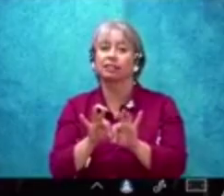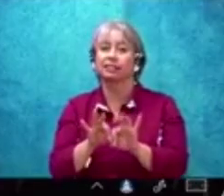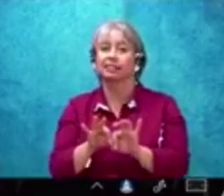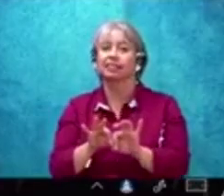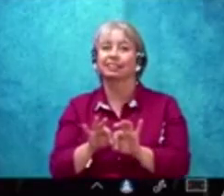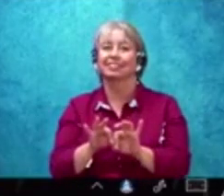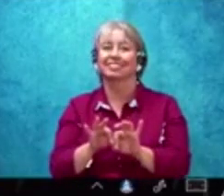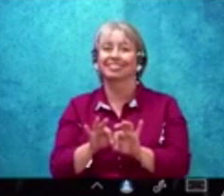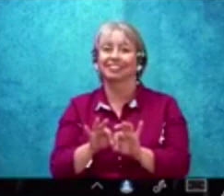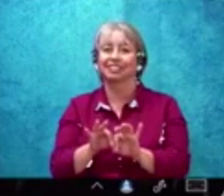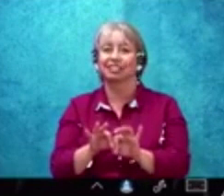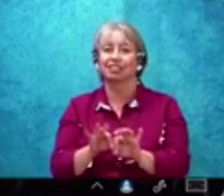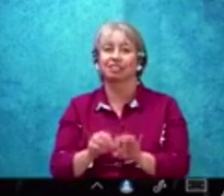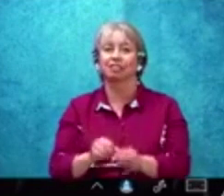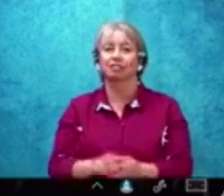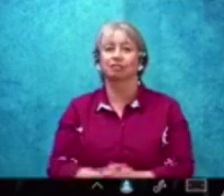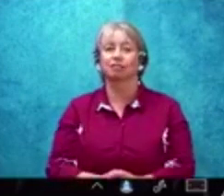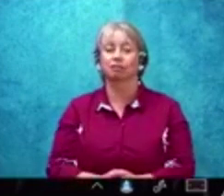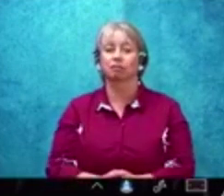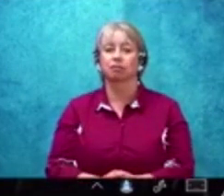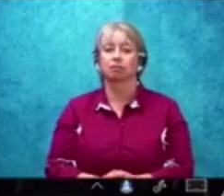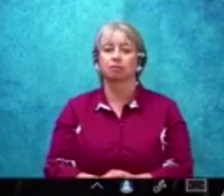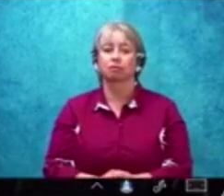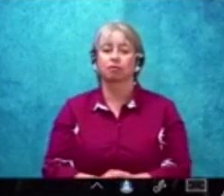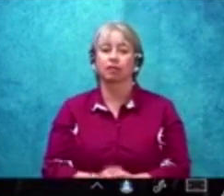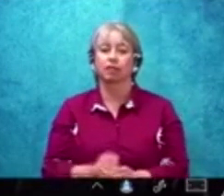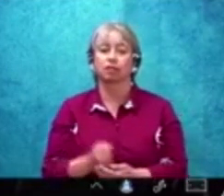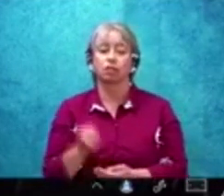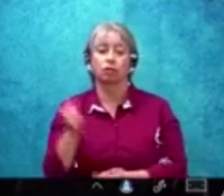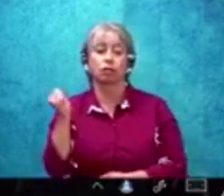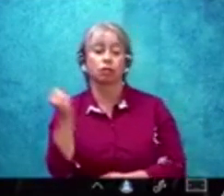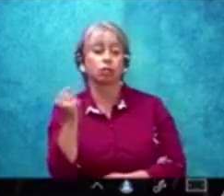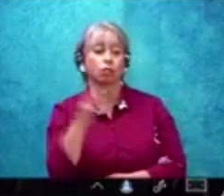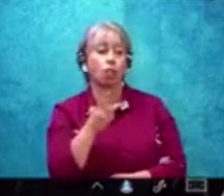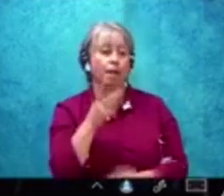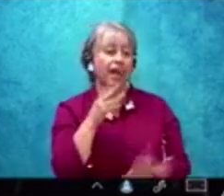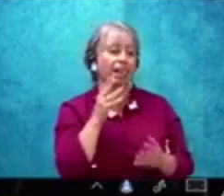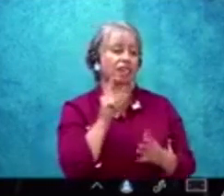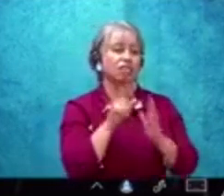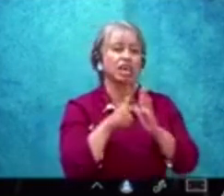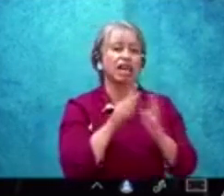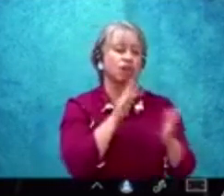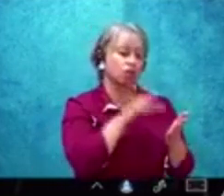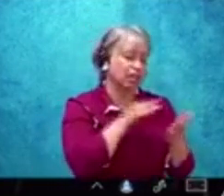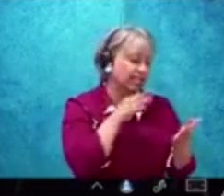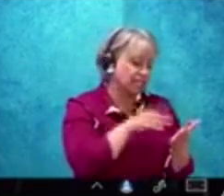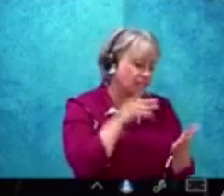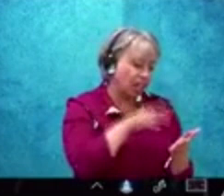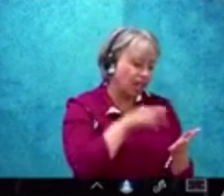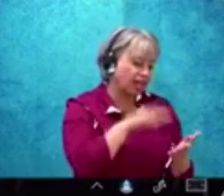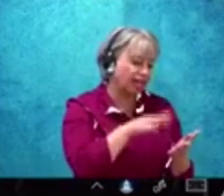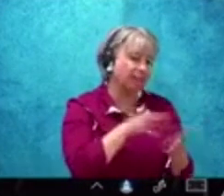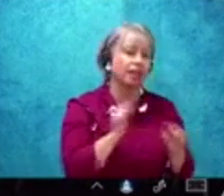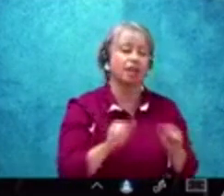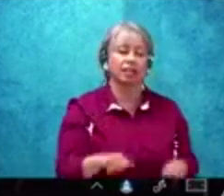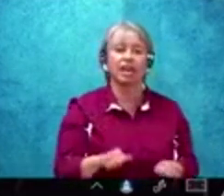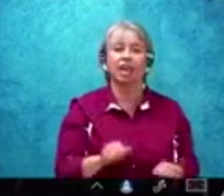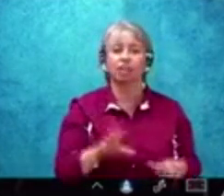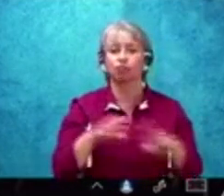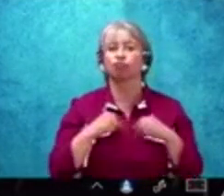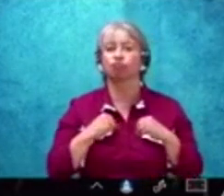or the cameras on them. So you want to capture this so you can go back and study it when you're studying your material. Okay?